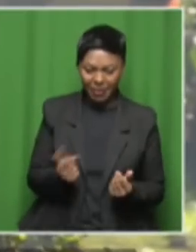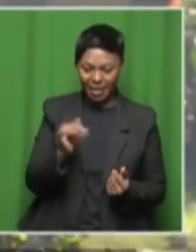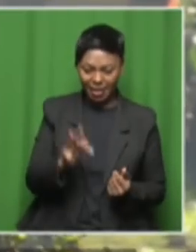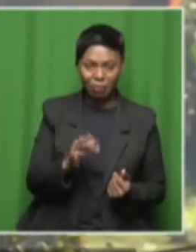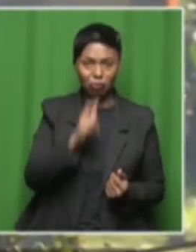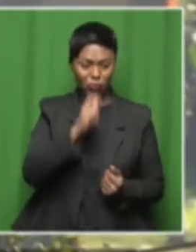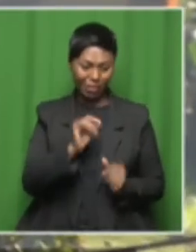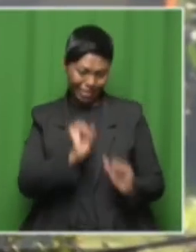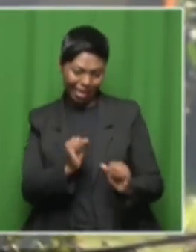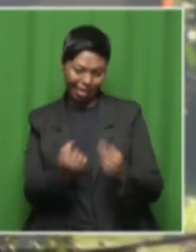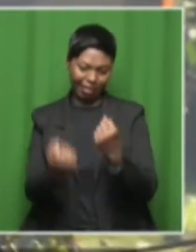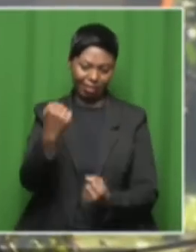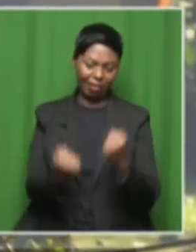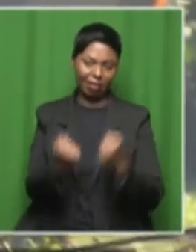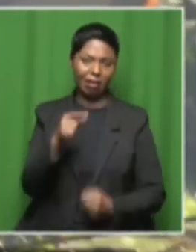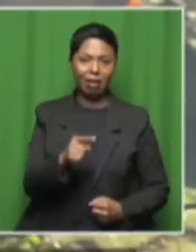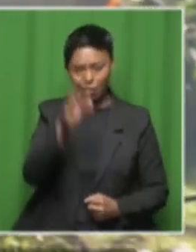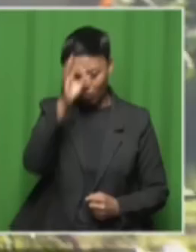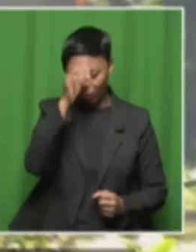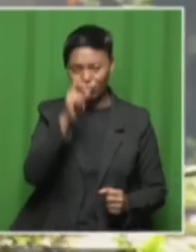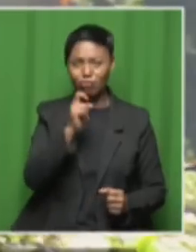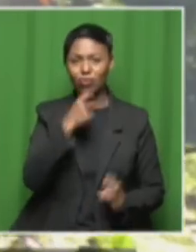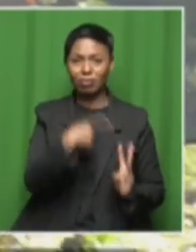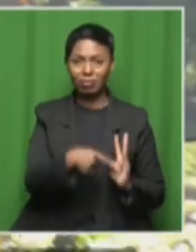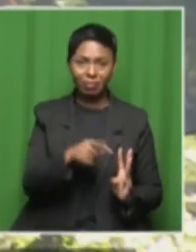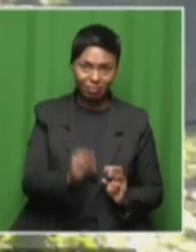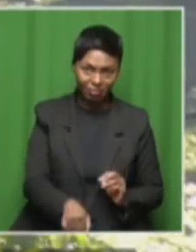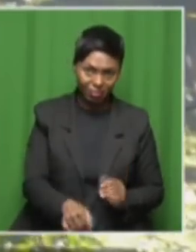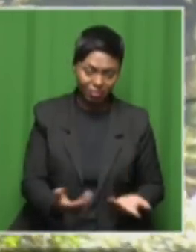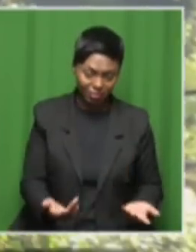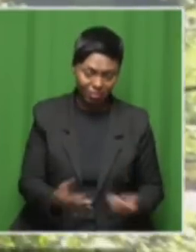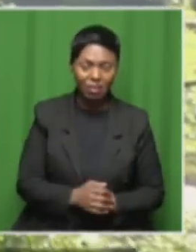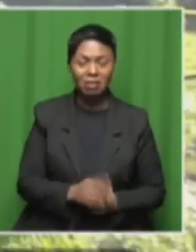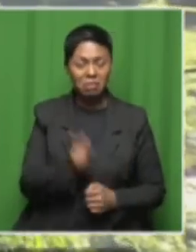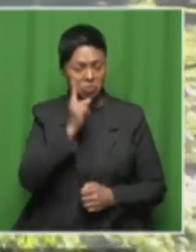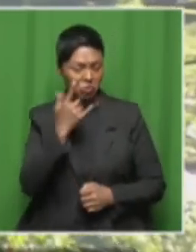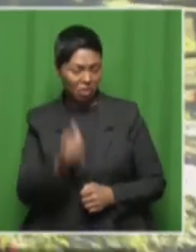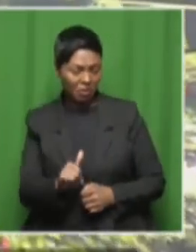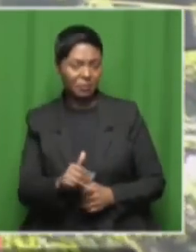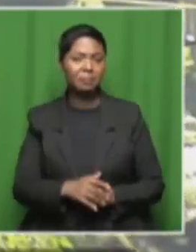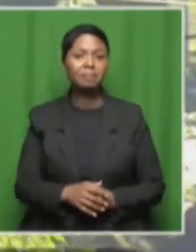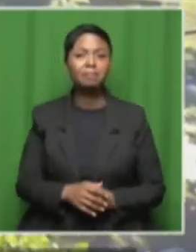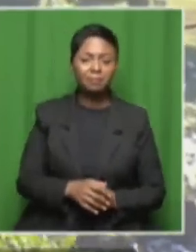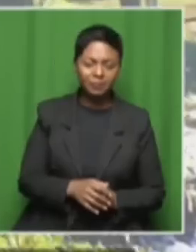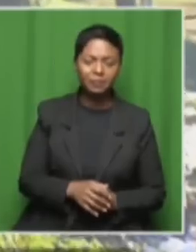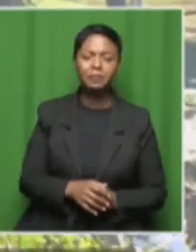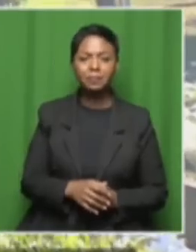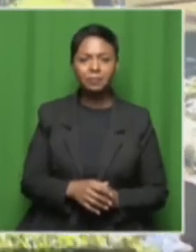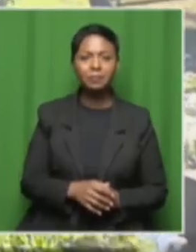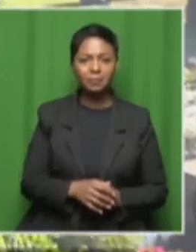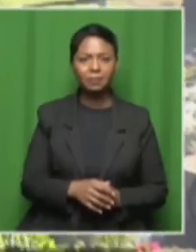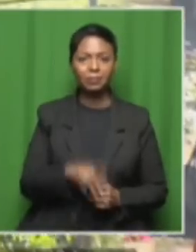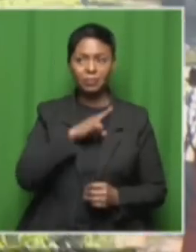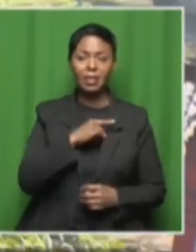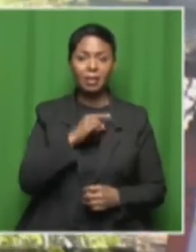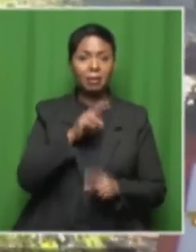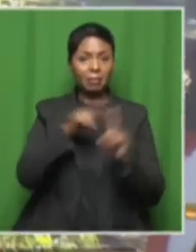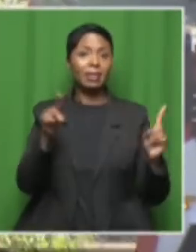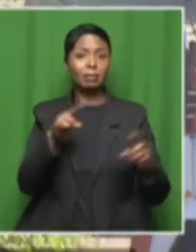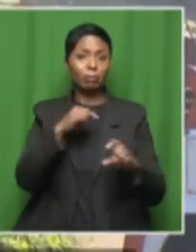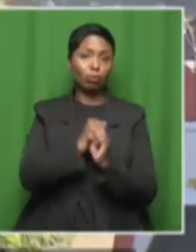from the waters there, the media, of course, kept a little bit at bay, understandably so, in order to ensure